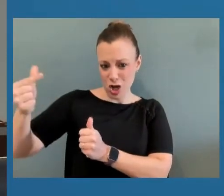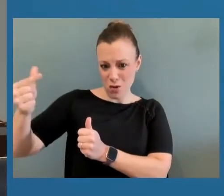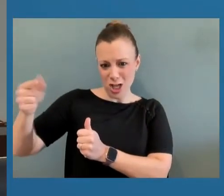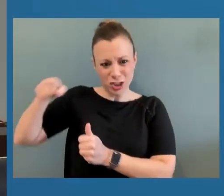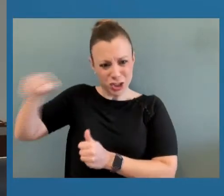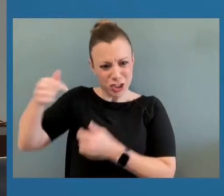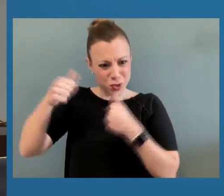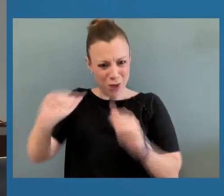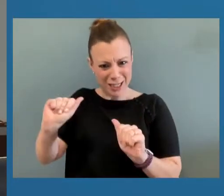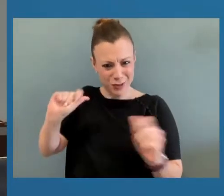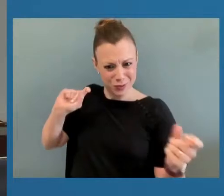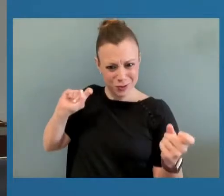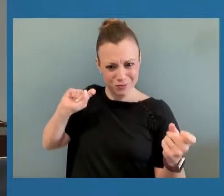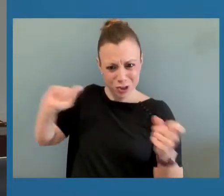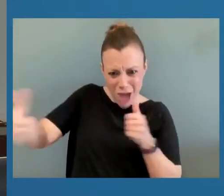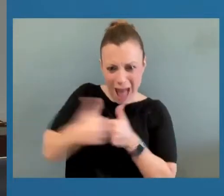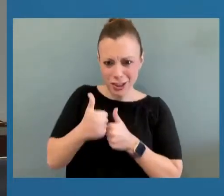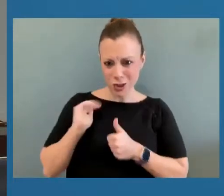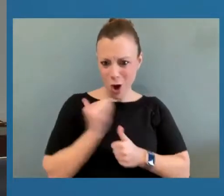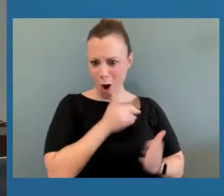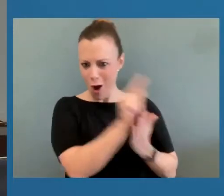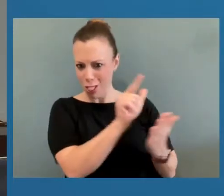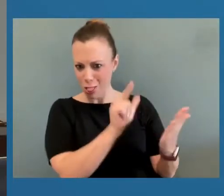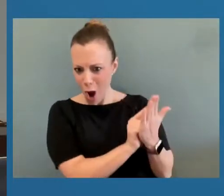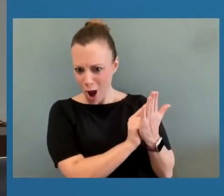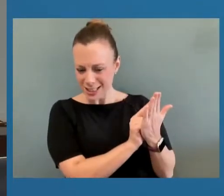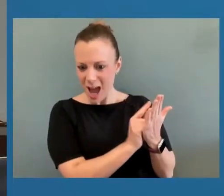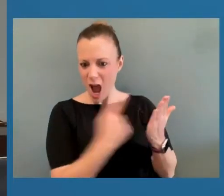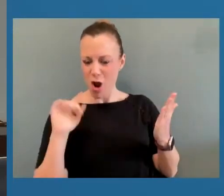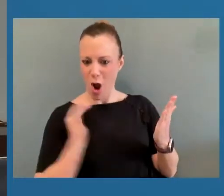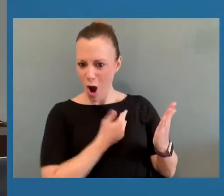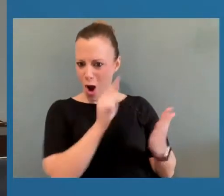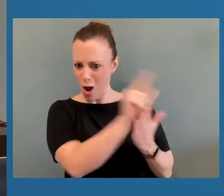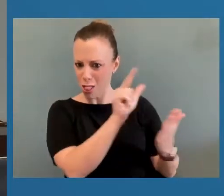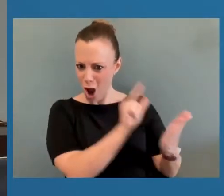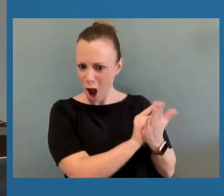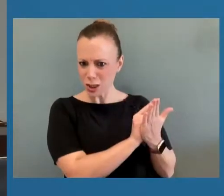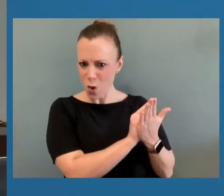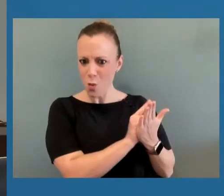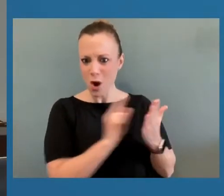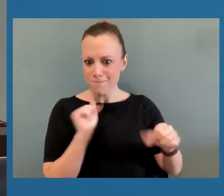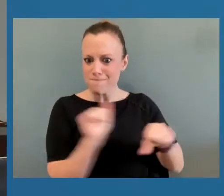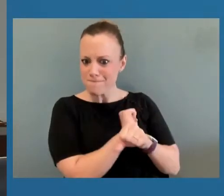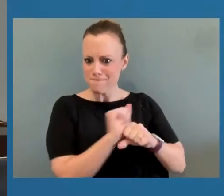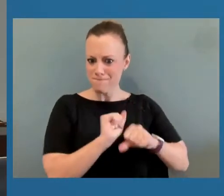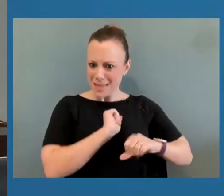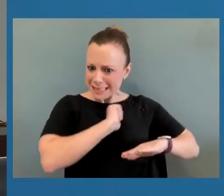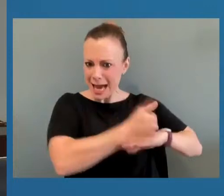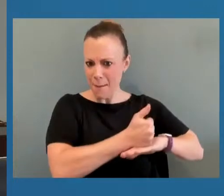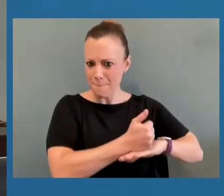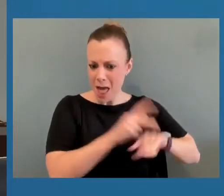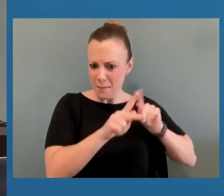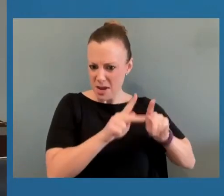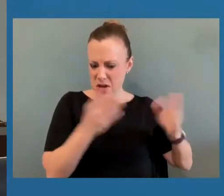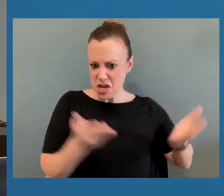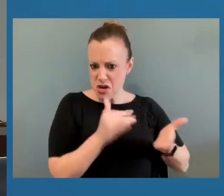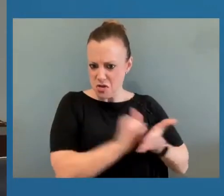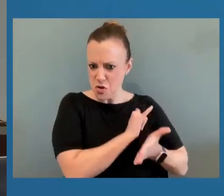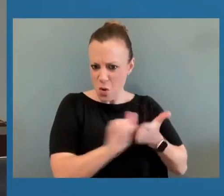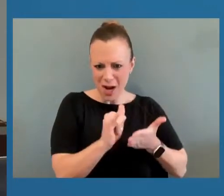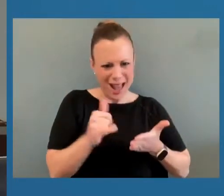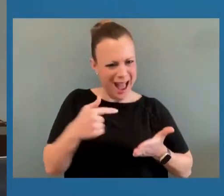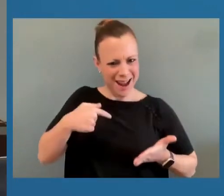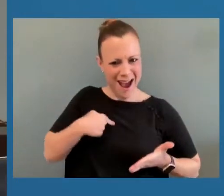were duly enacted by elected people of the state of New York undermined by the federal government. So I believe, to the exact opposite